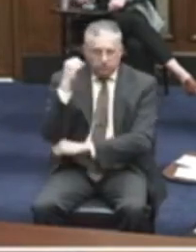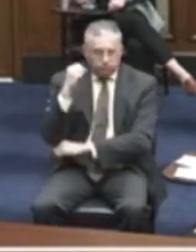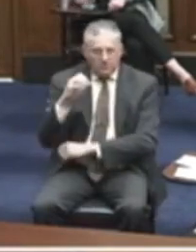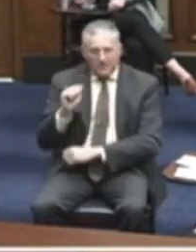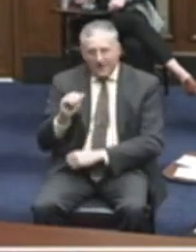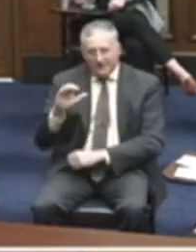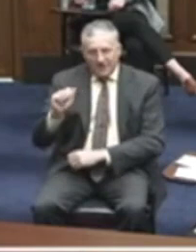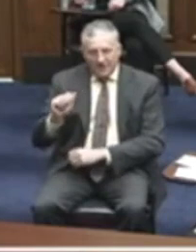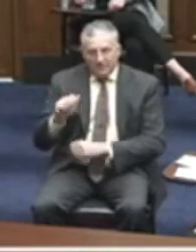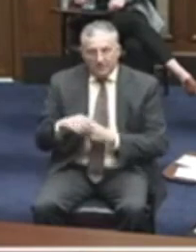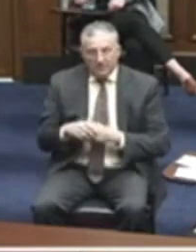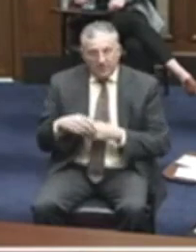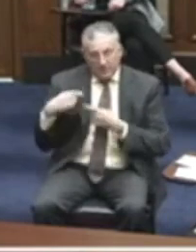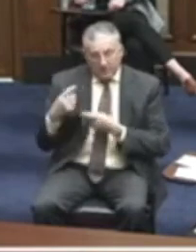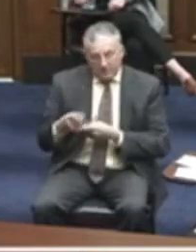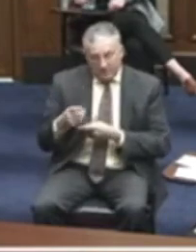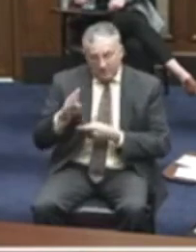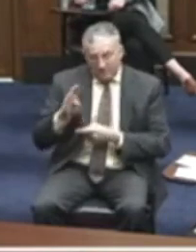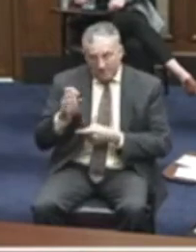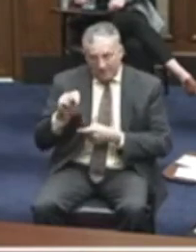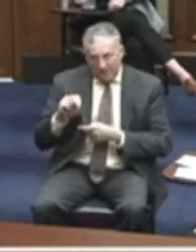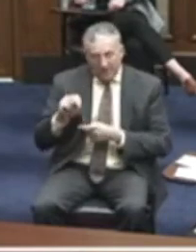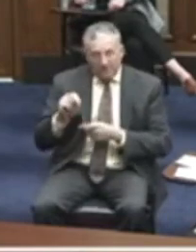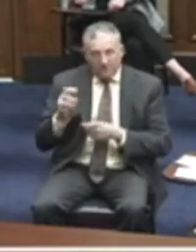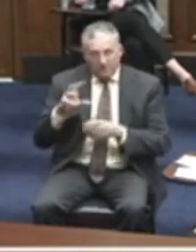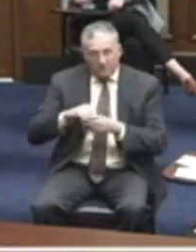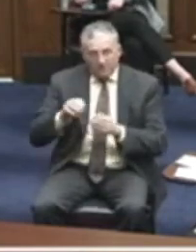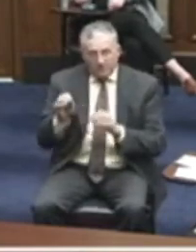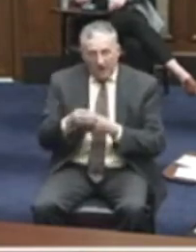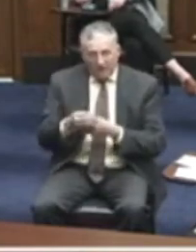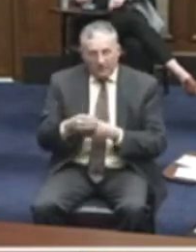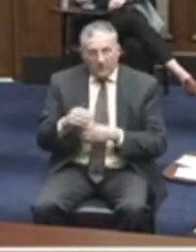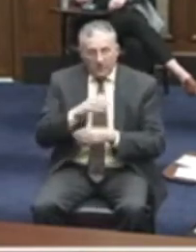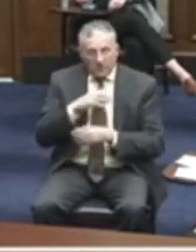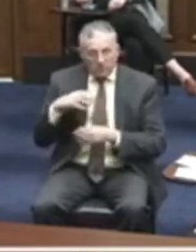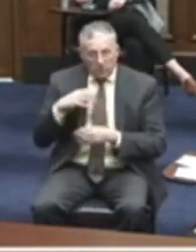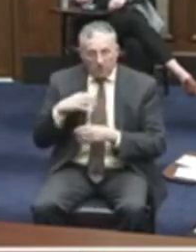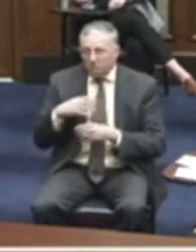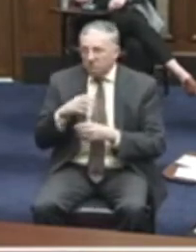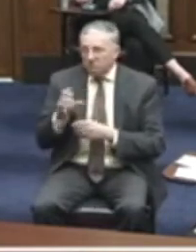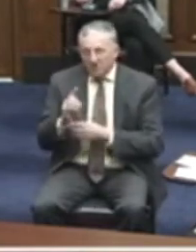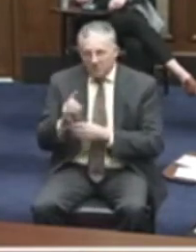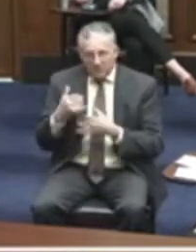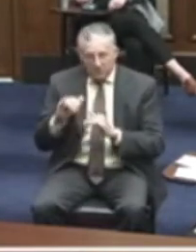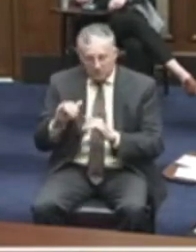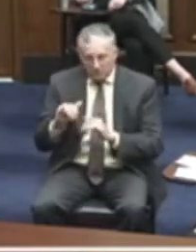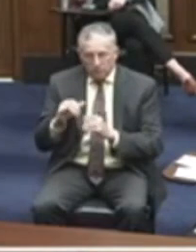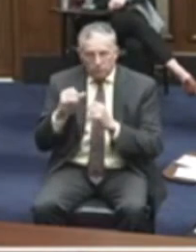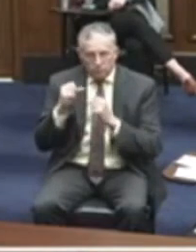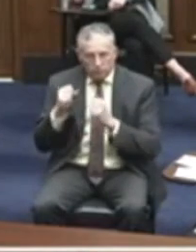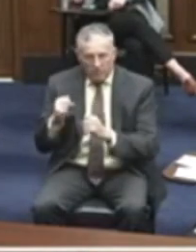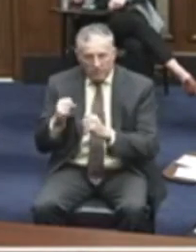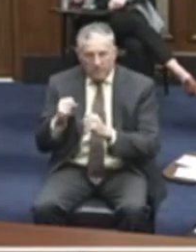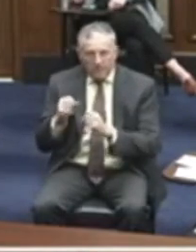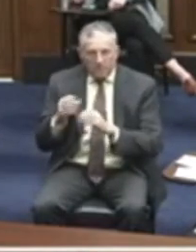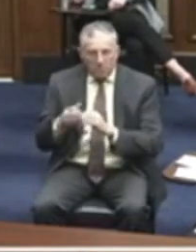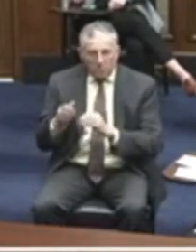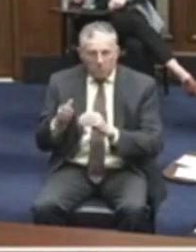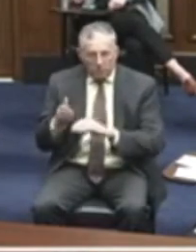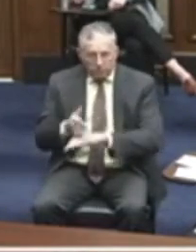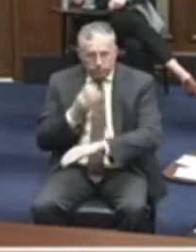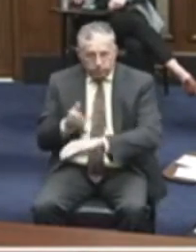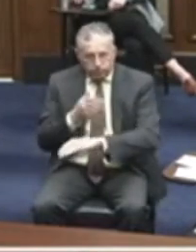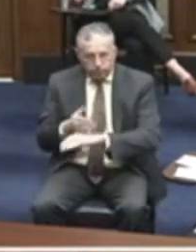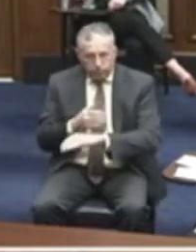took office, congressional Democrats have continued to strengthen and enhance the ACA to make health care more